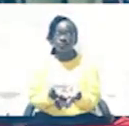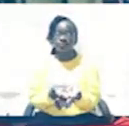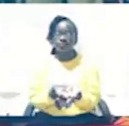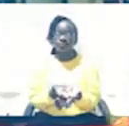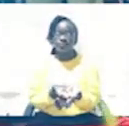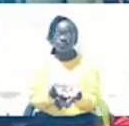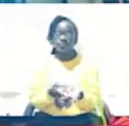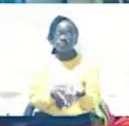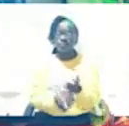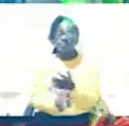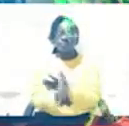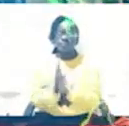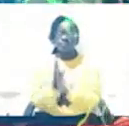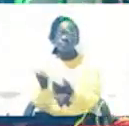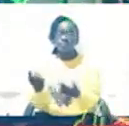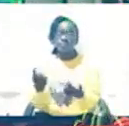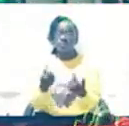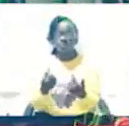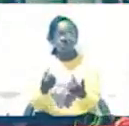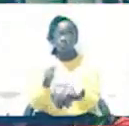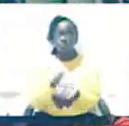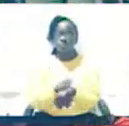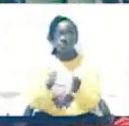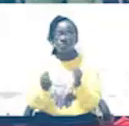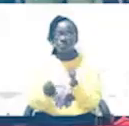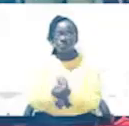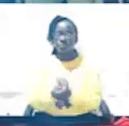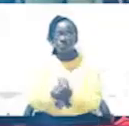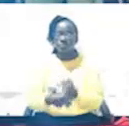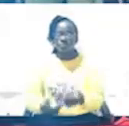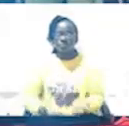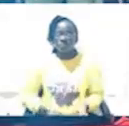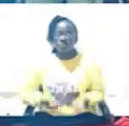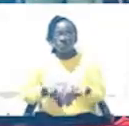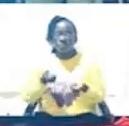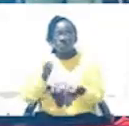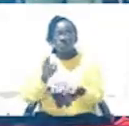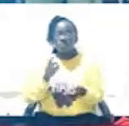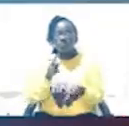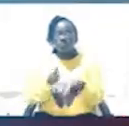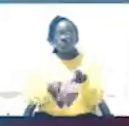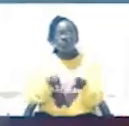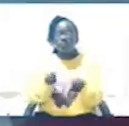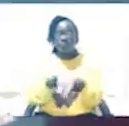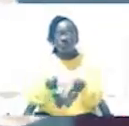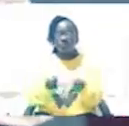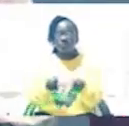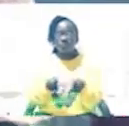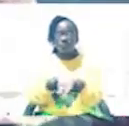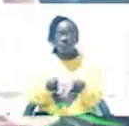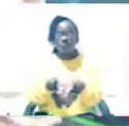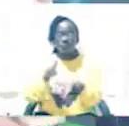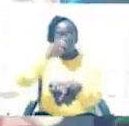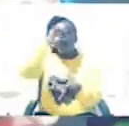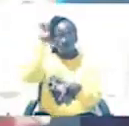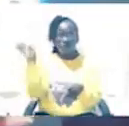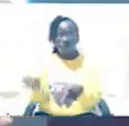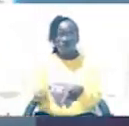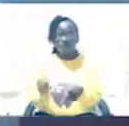God is about to change the life of people permanently.